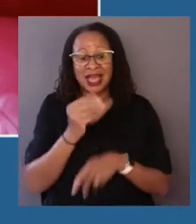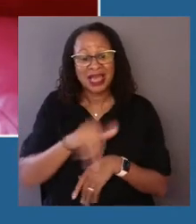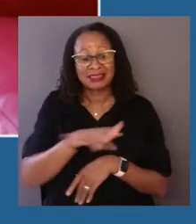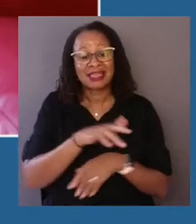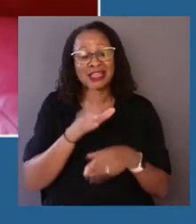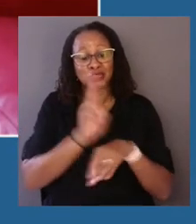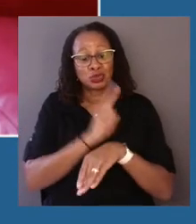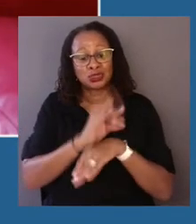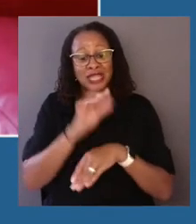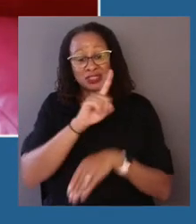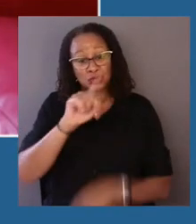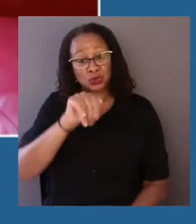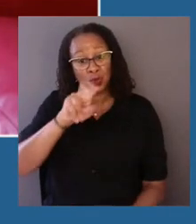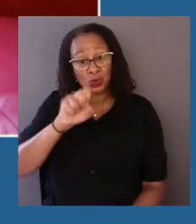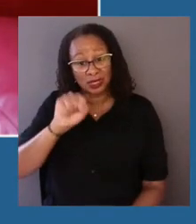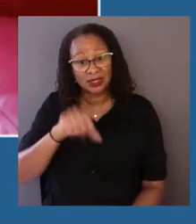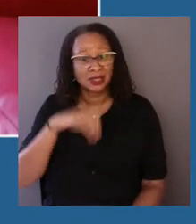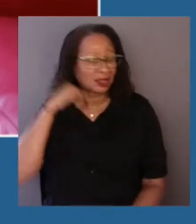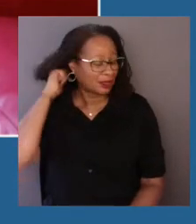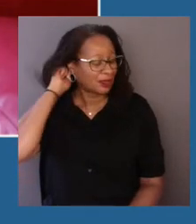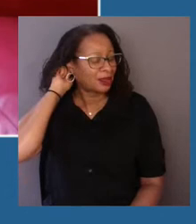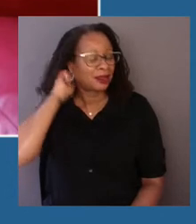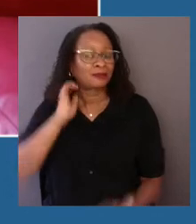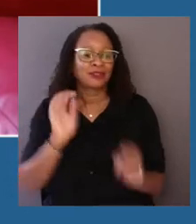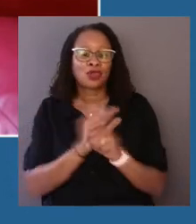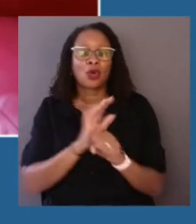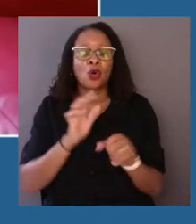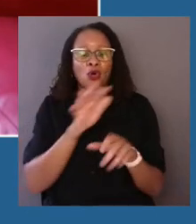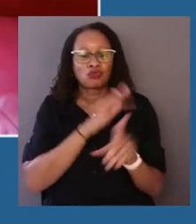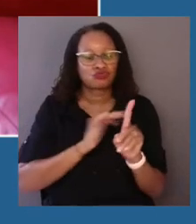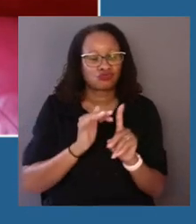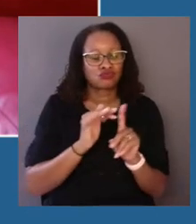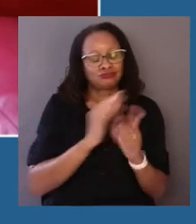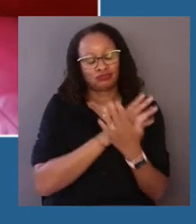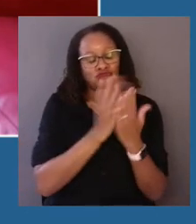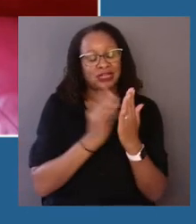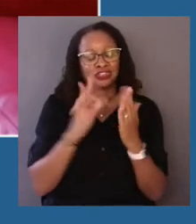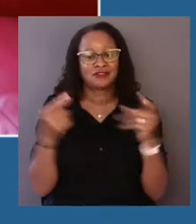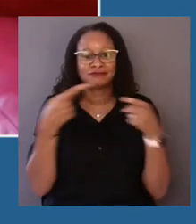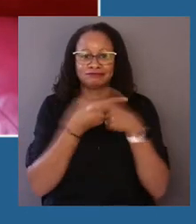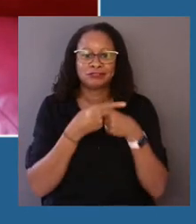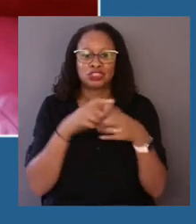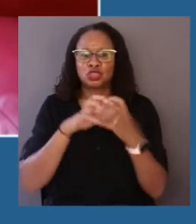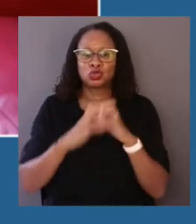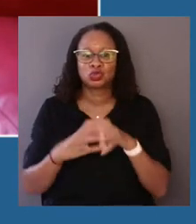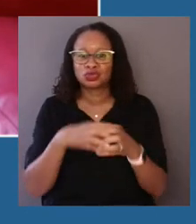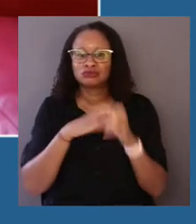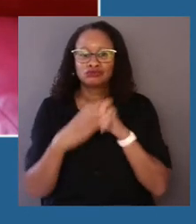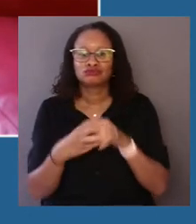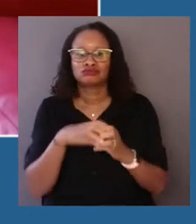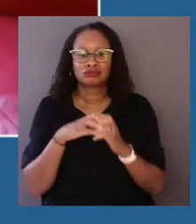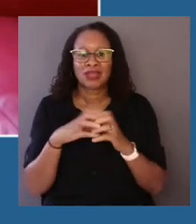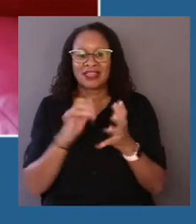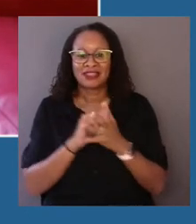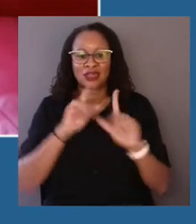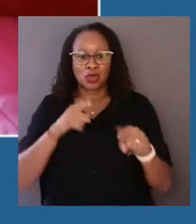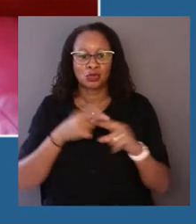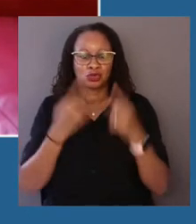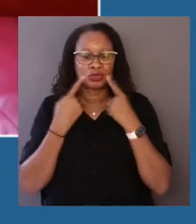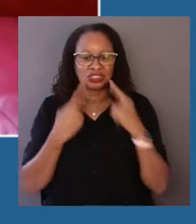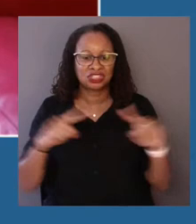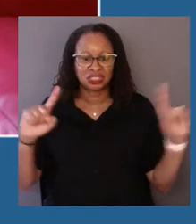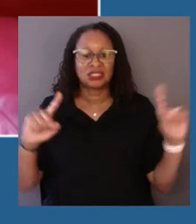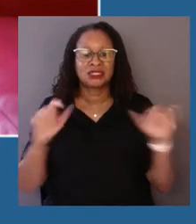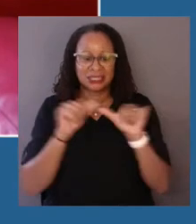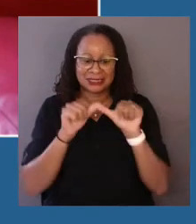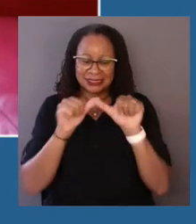but the whole range of really intersectional issues that go to achieve a